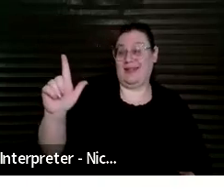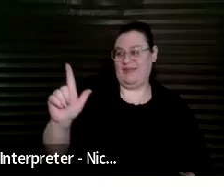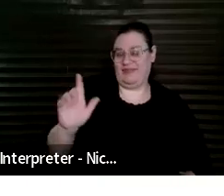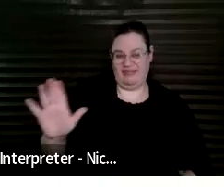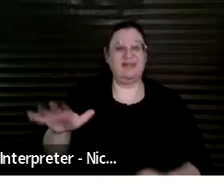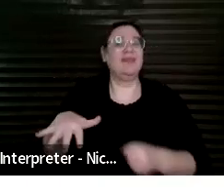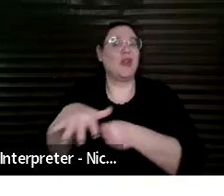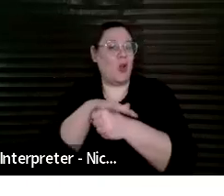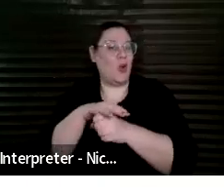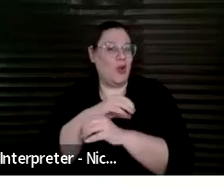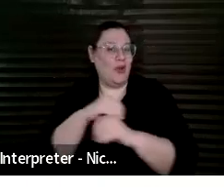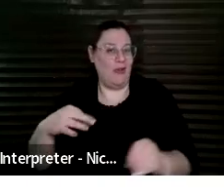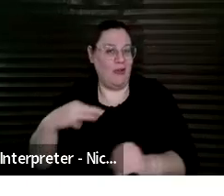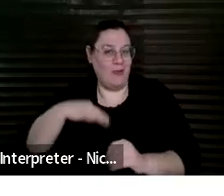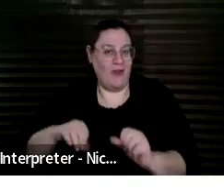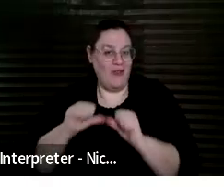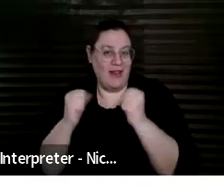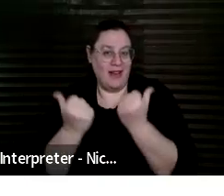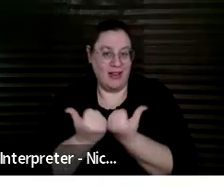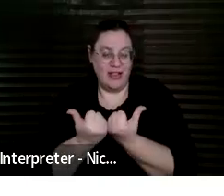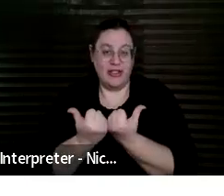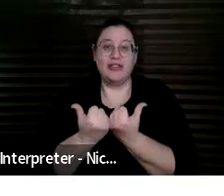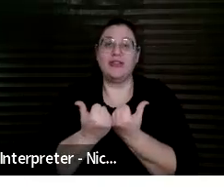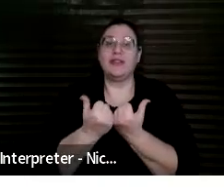for home modifications and AT.